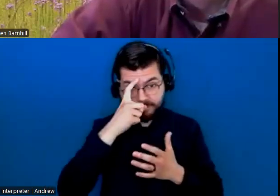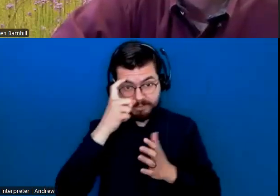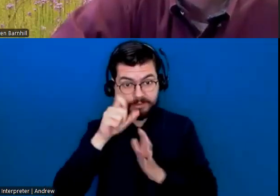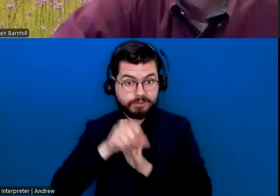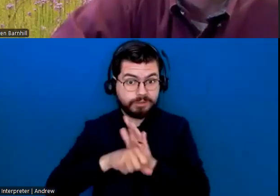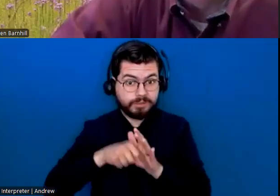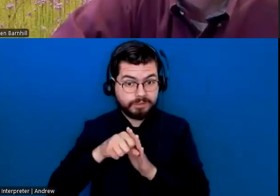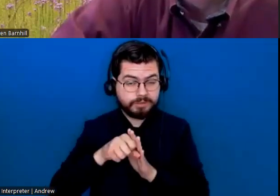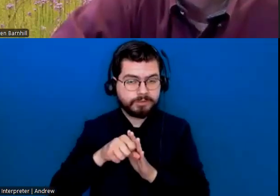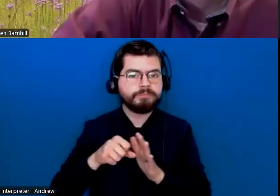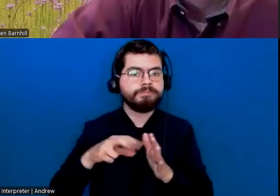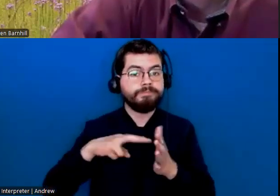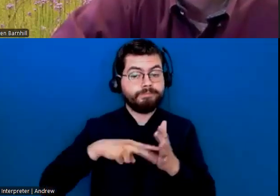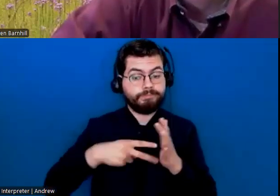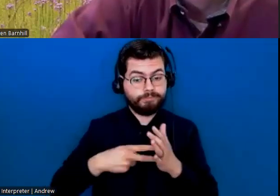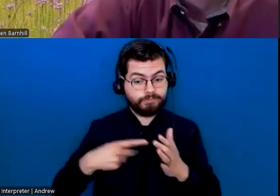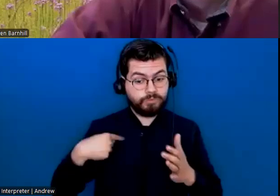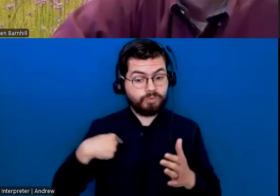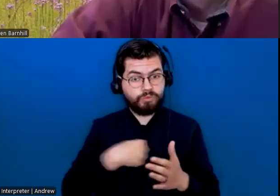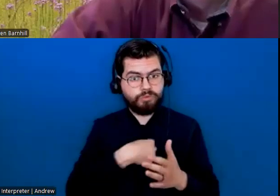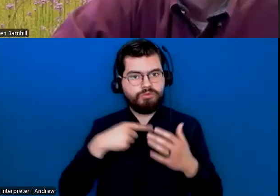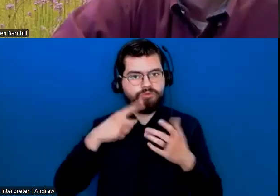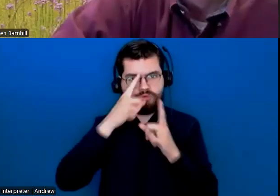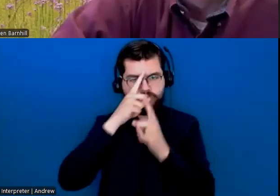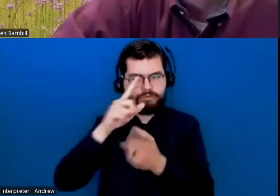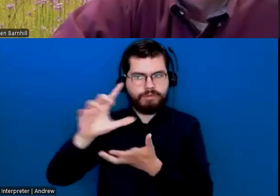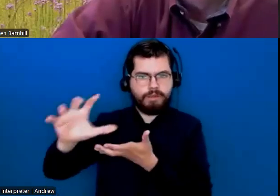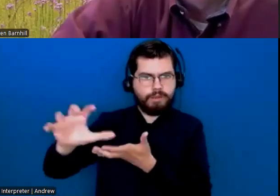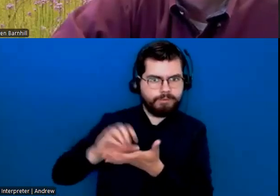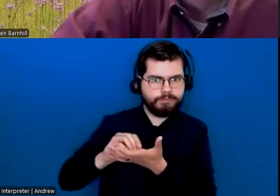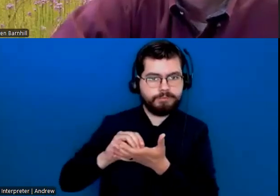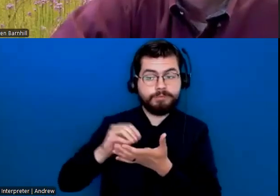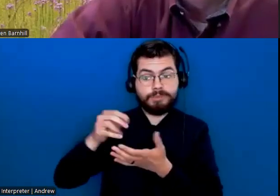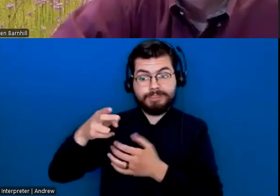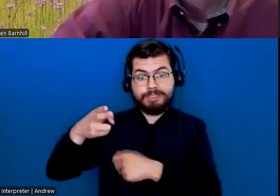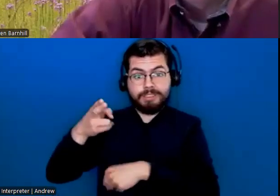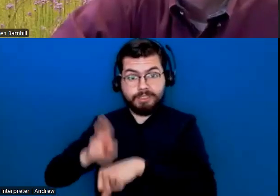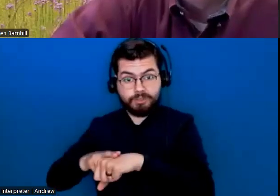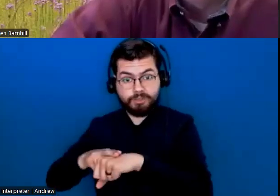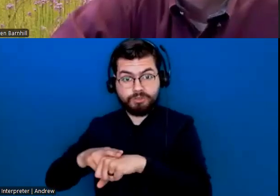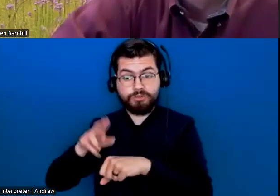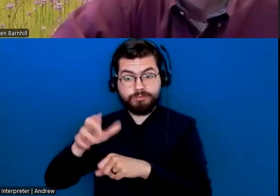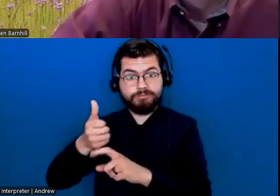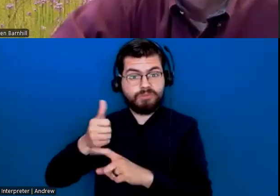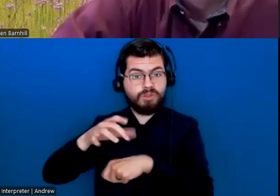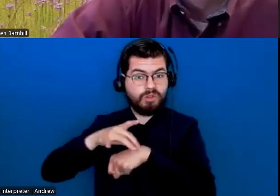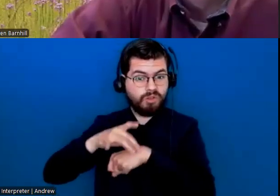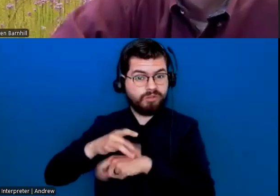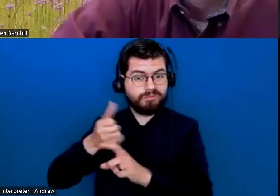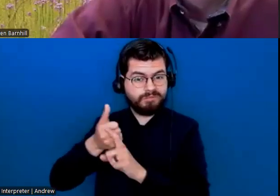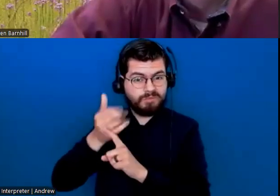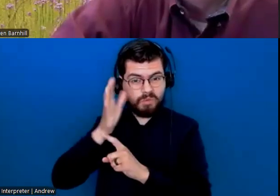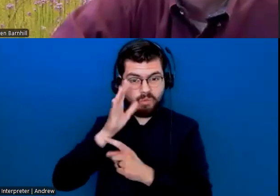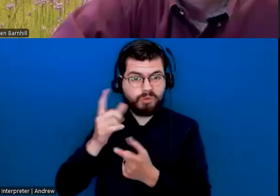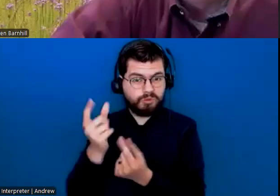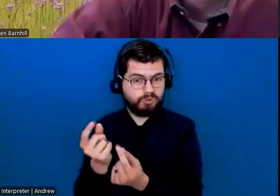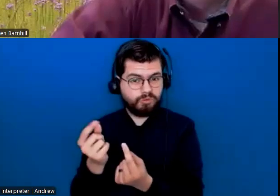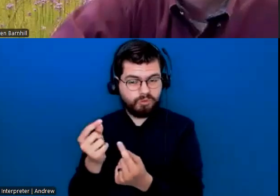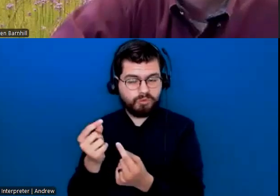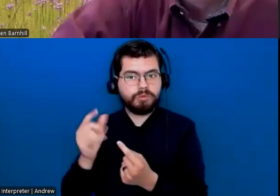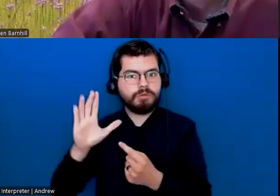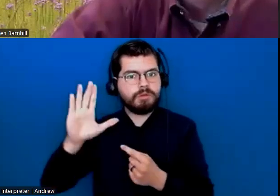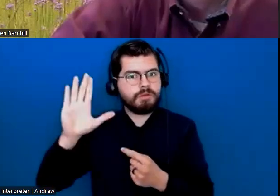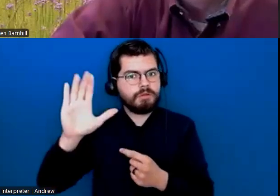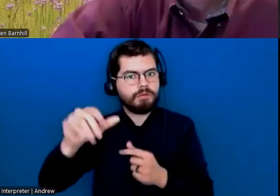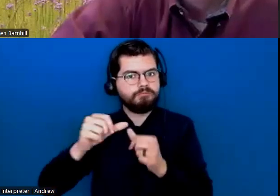will do over the long term. We speed the process up, and we can do so because these forests are so resilient, fast